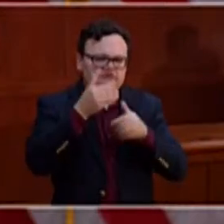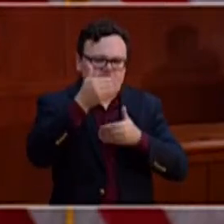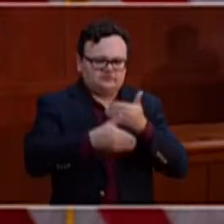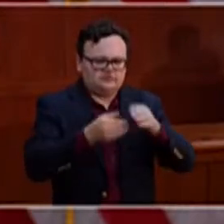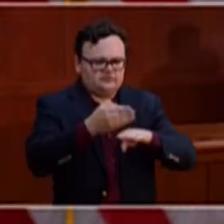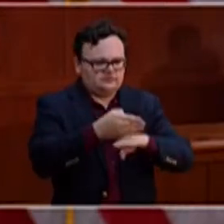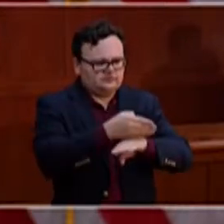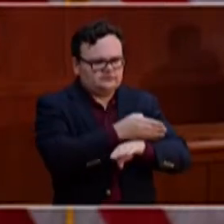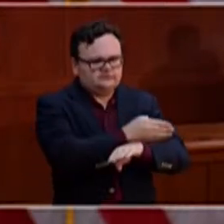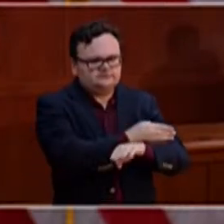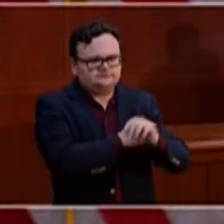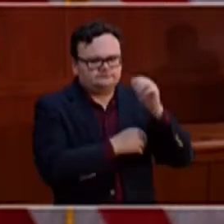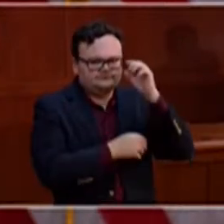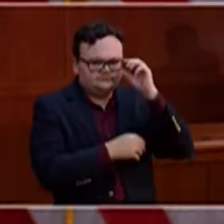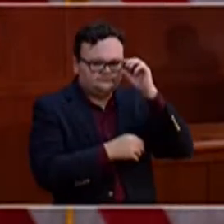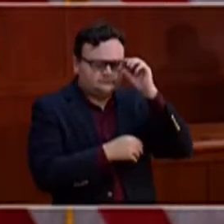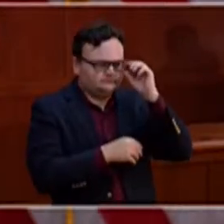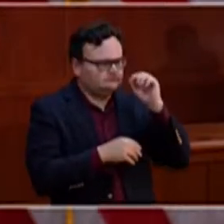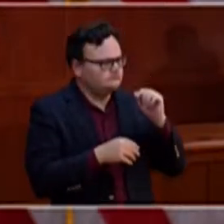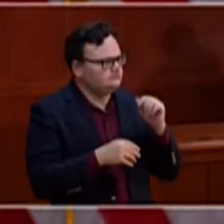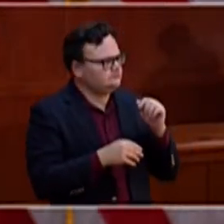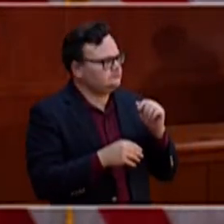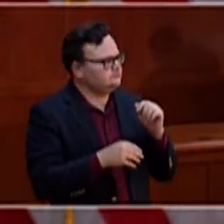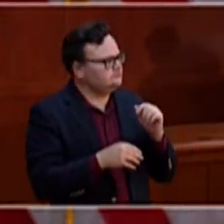improvements. Yes, sir.